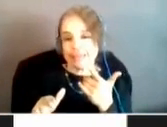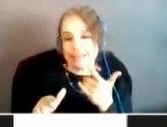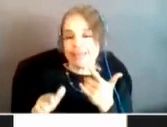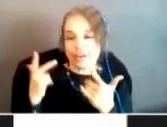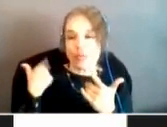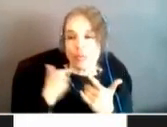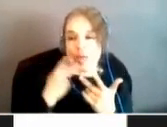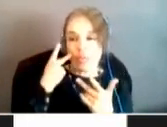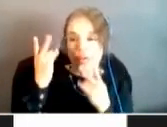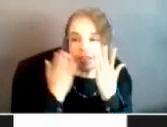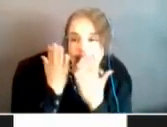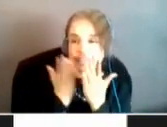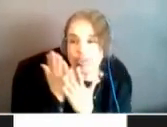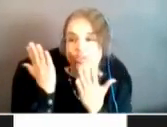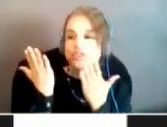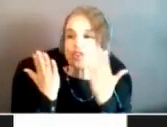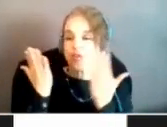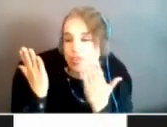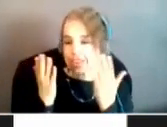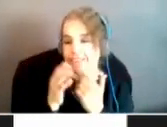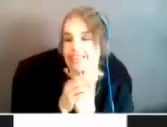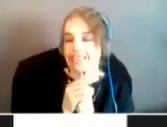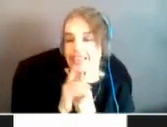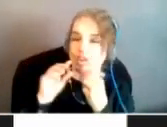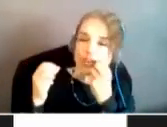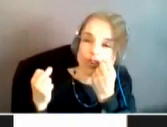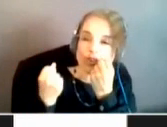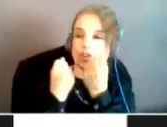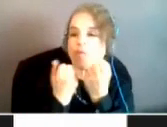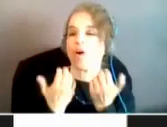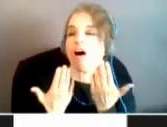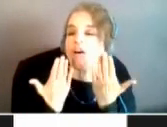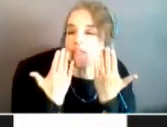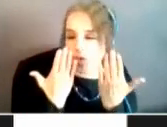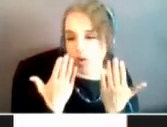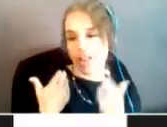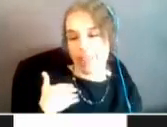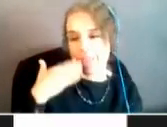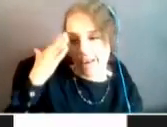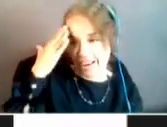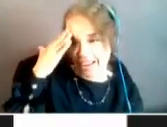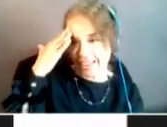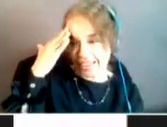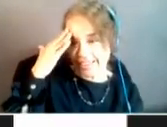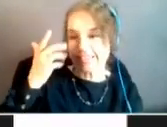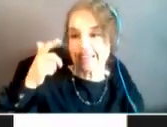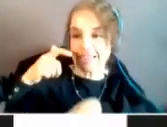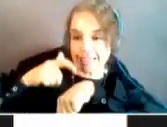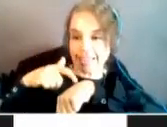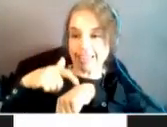we have seen through all of the services and supports that have been offered. I know we're limited on time here,